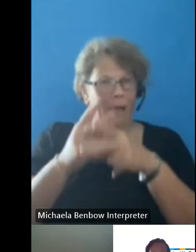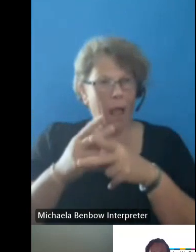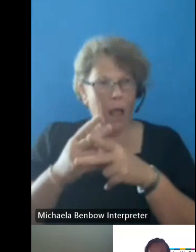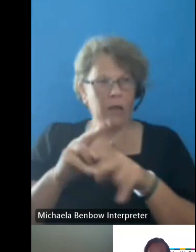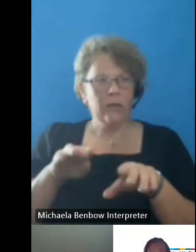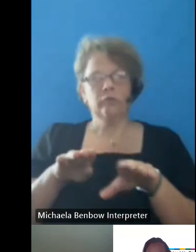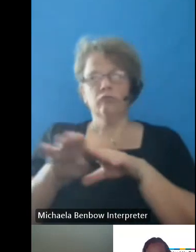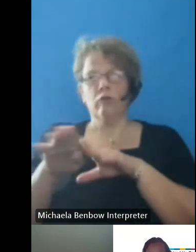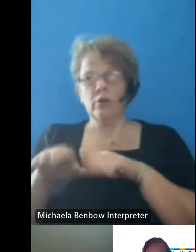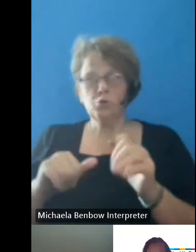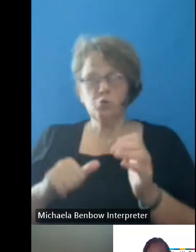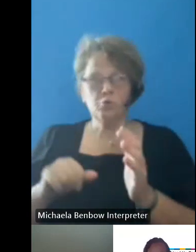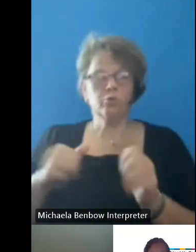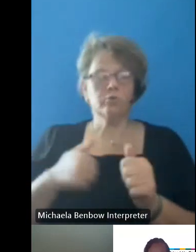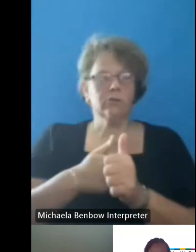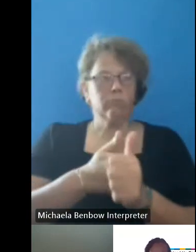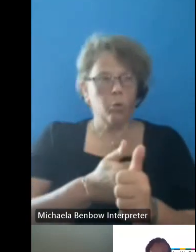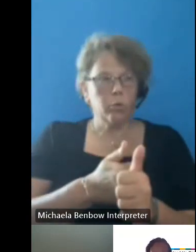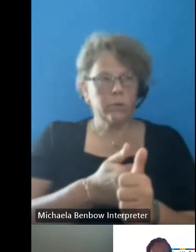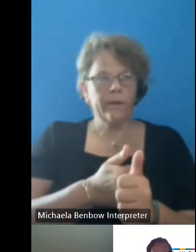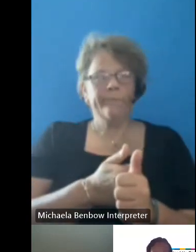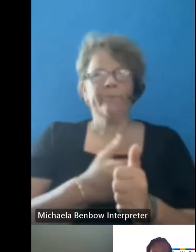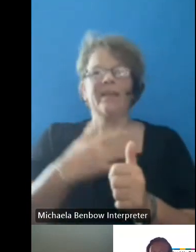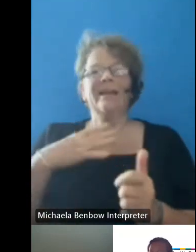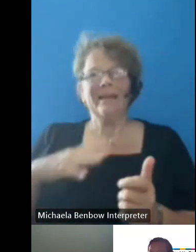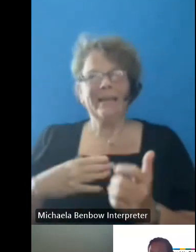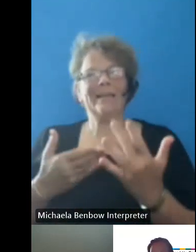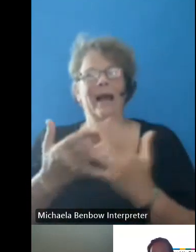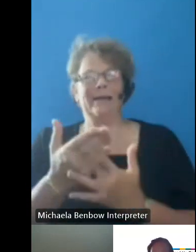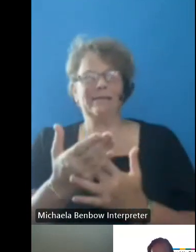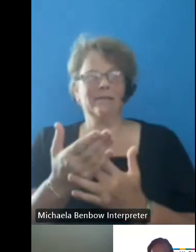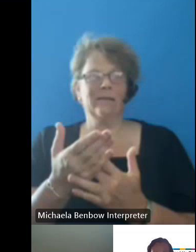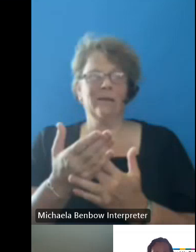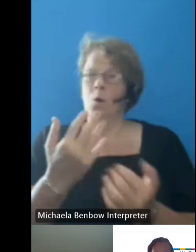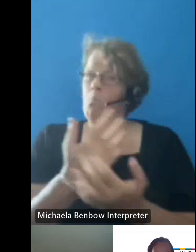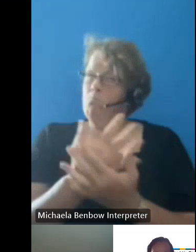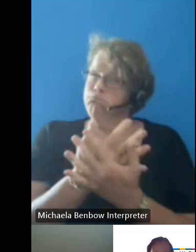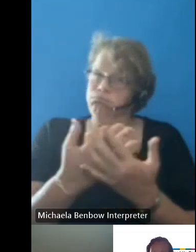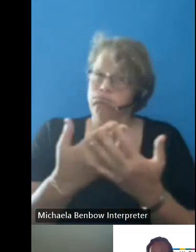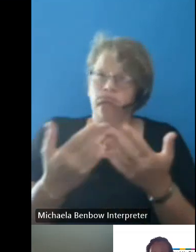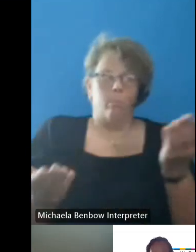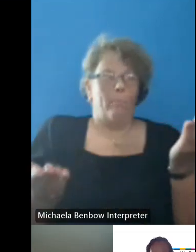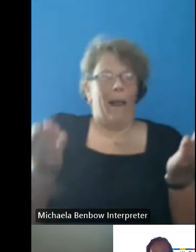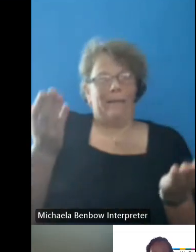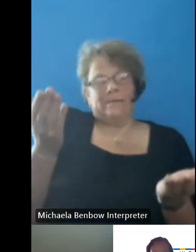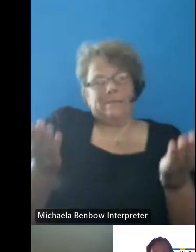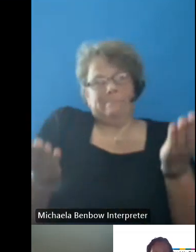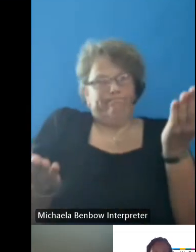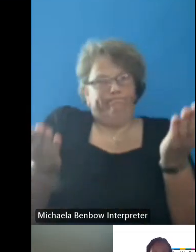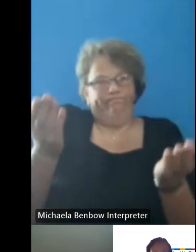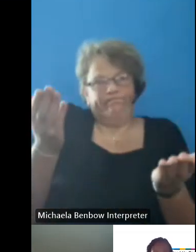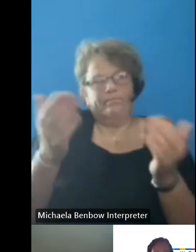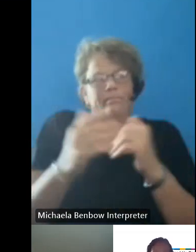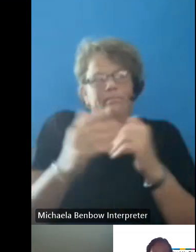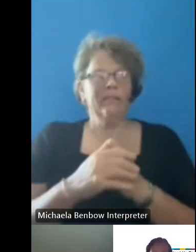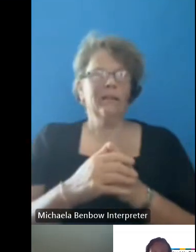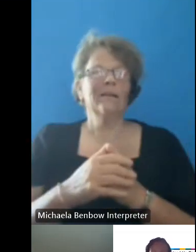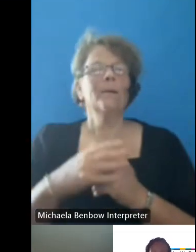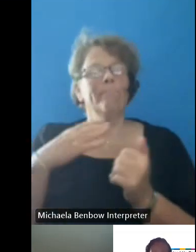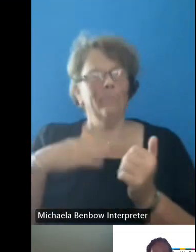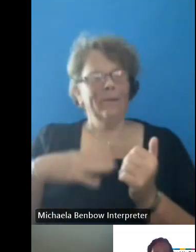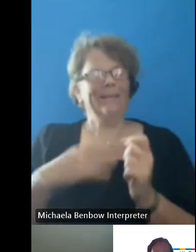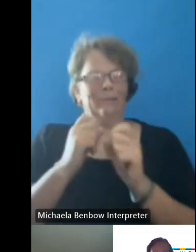and make sure people have access, etc., etc. So lots of things to balance, really, which I think is described within the joint forward plan, but we mustn't lose sight